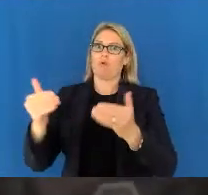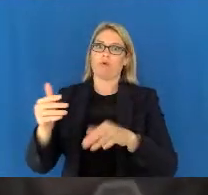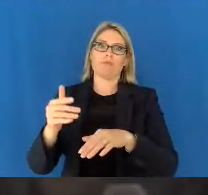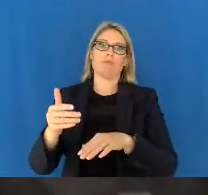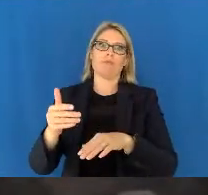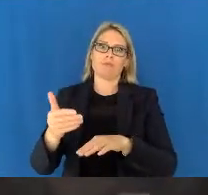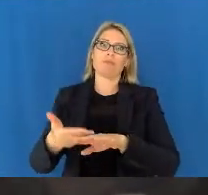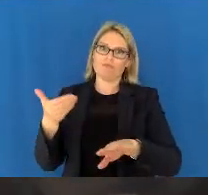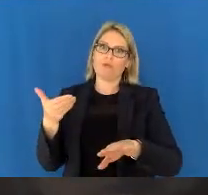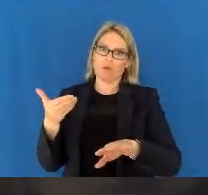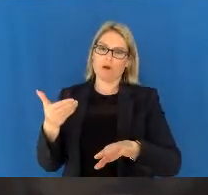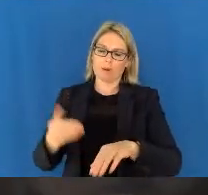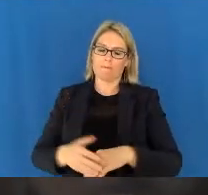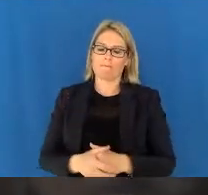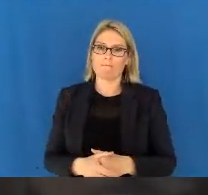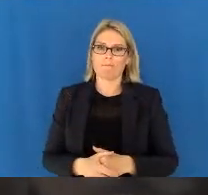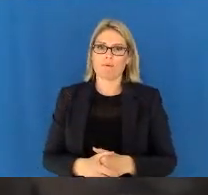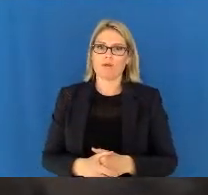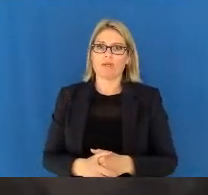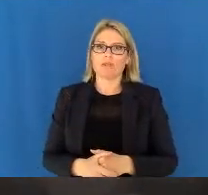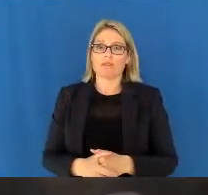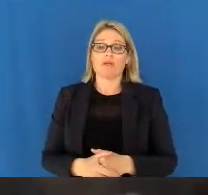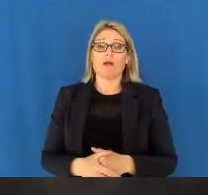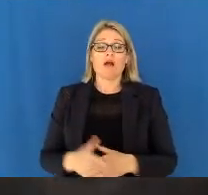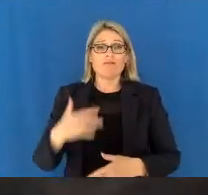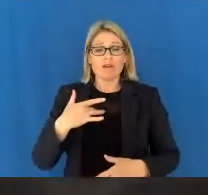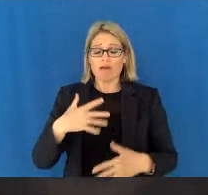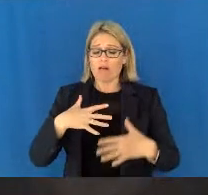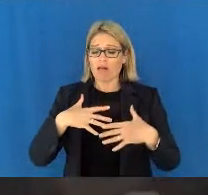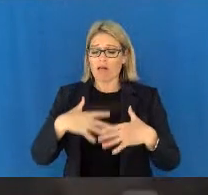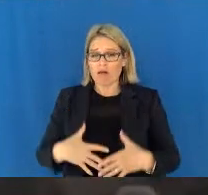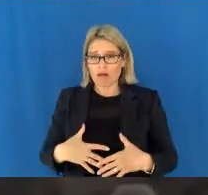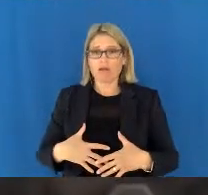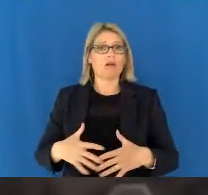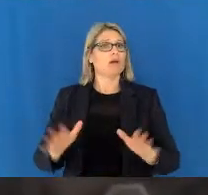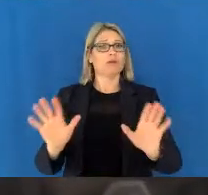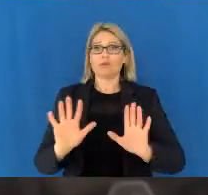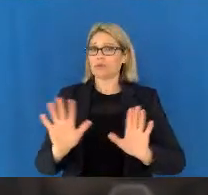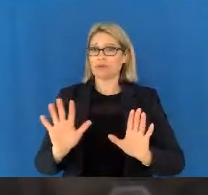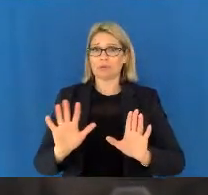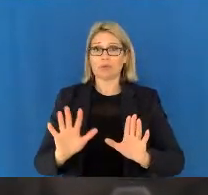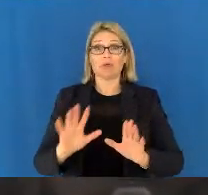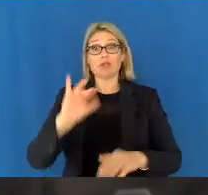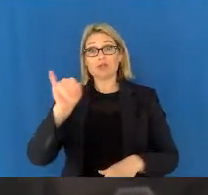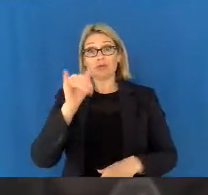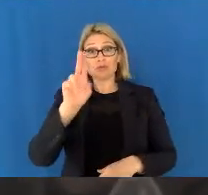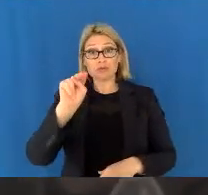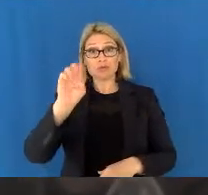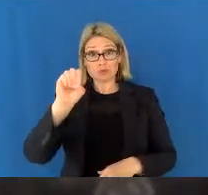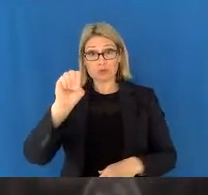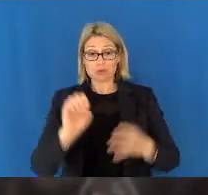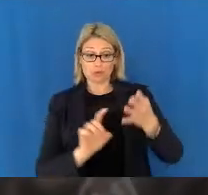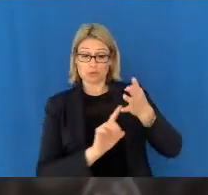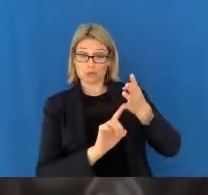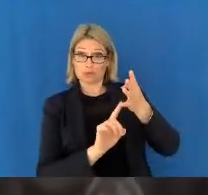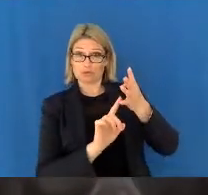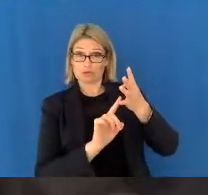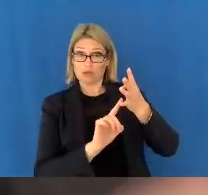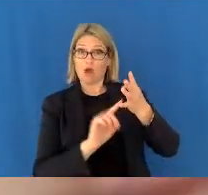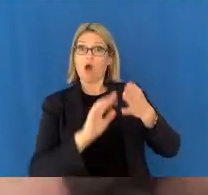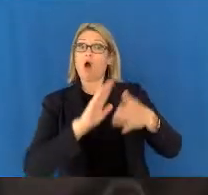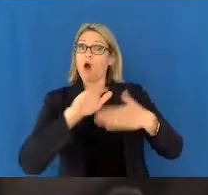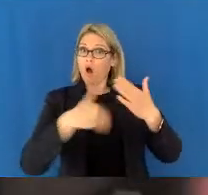side, we should not become discouraged, because by the end of June, everyone should receive their first